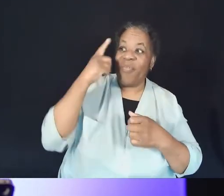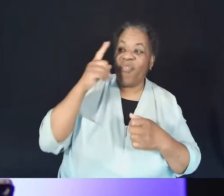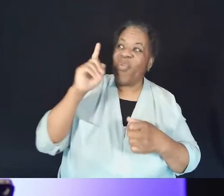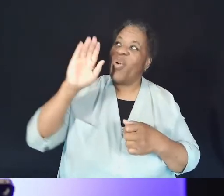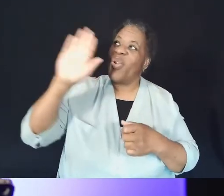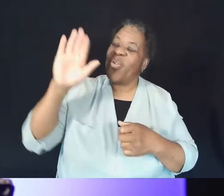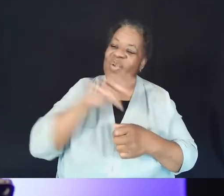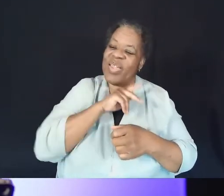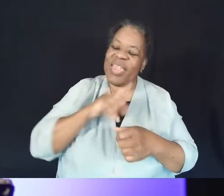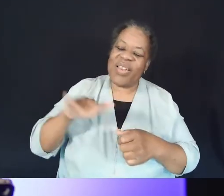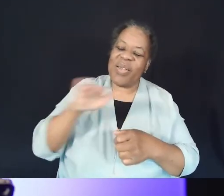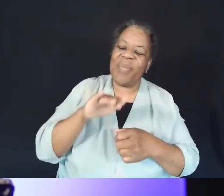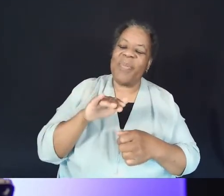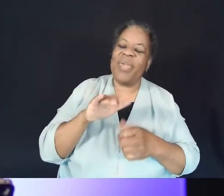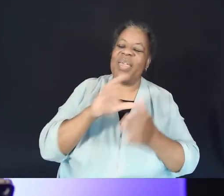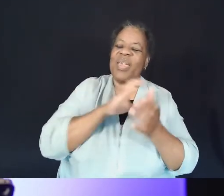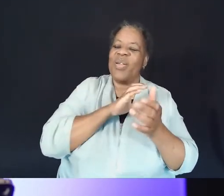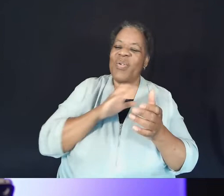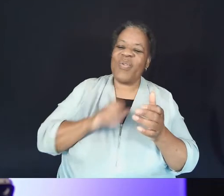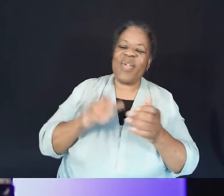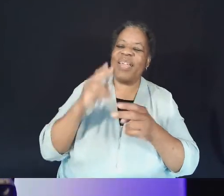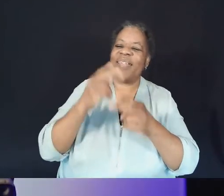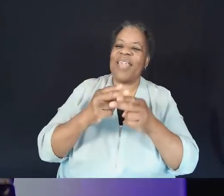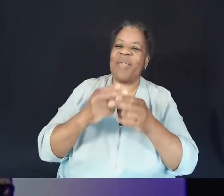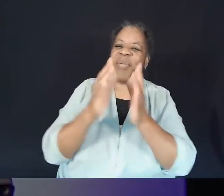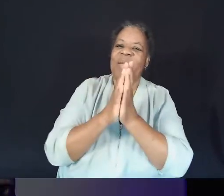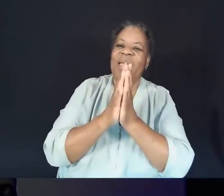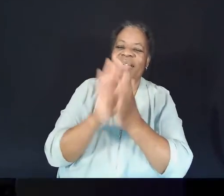in Christ's name, we pray these things. Amen.